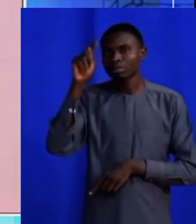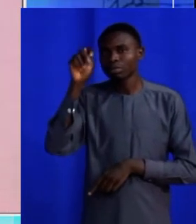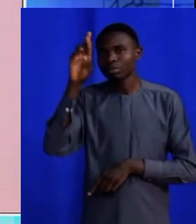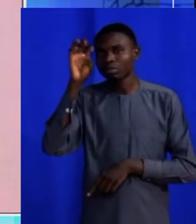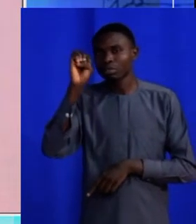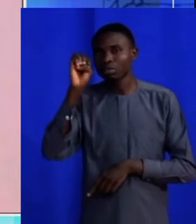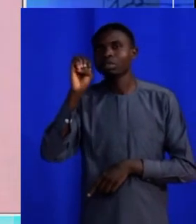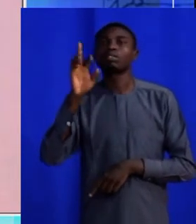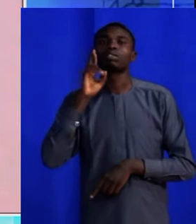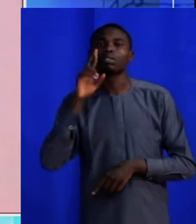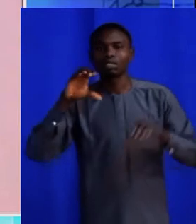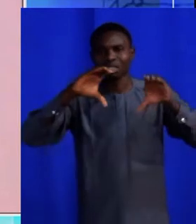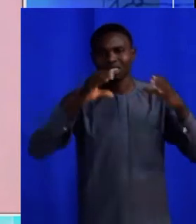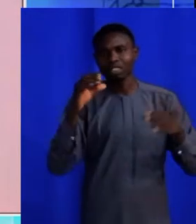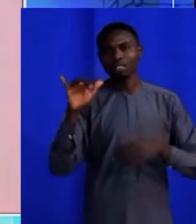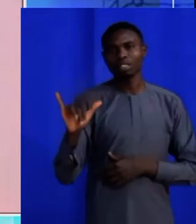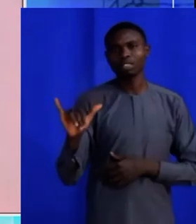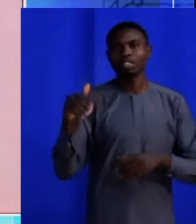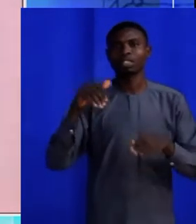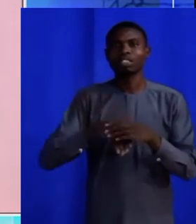Work. Number two, work.